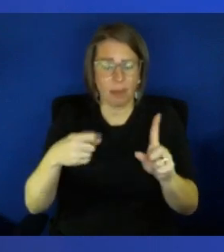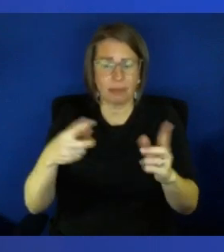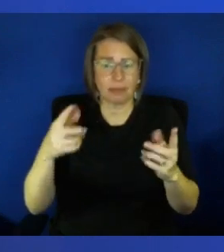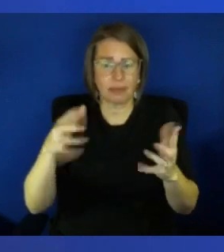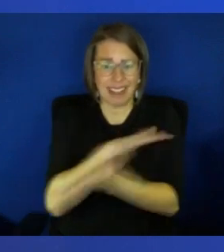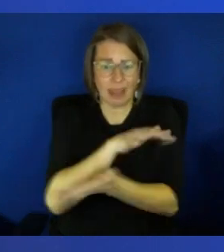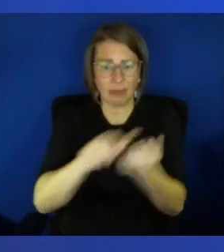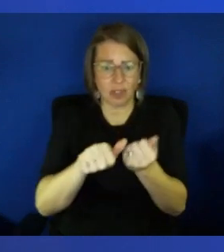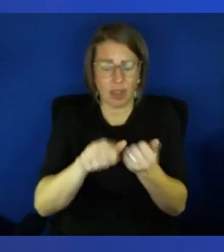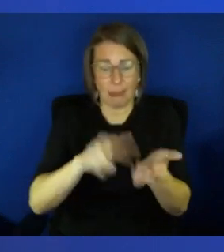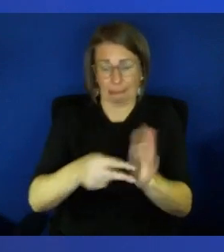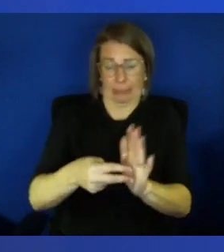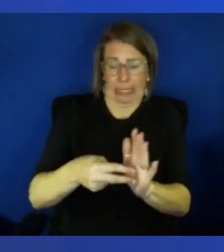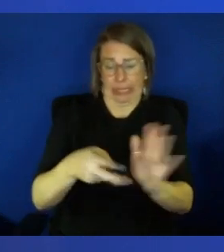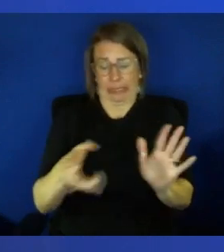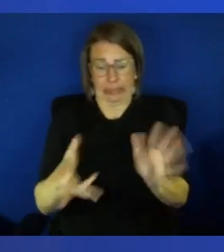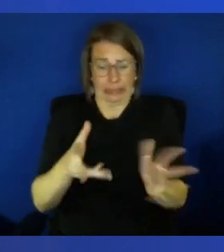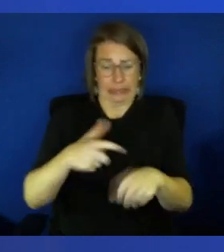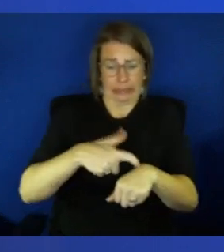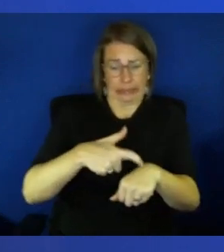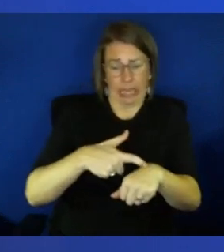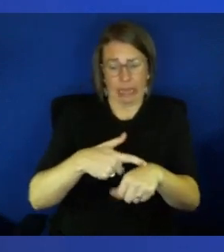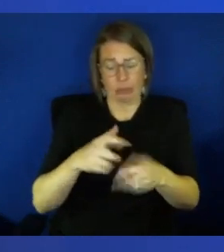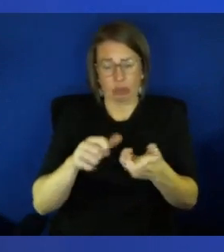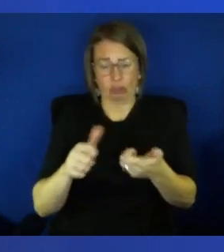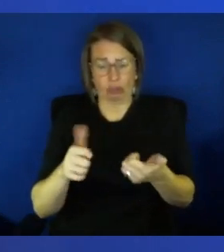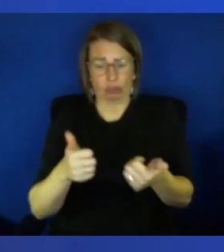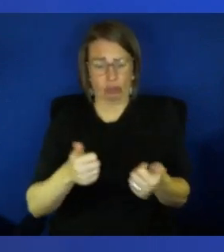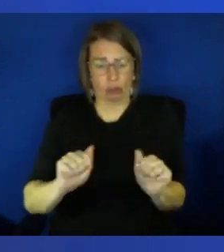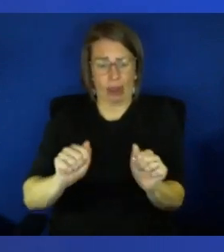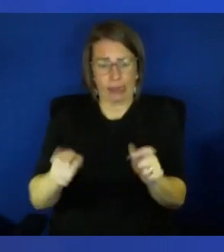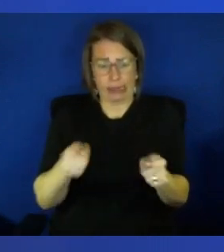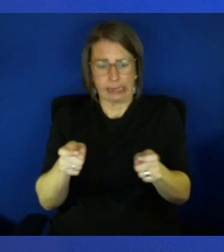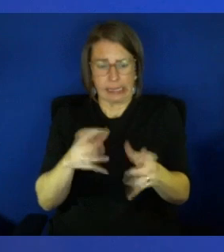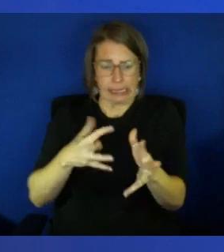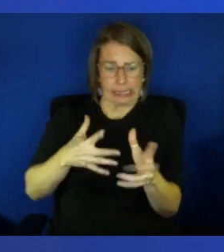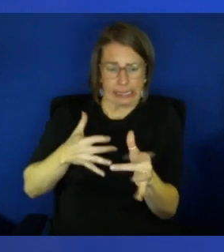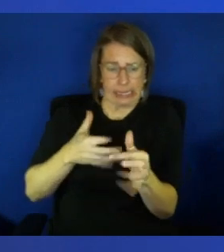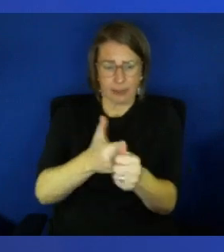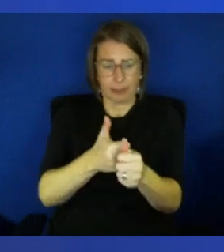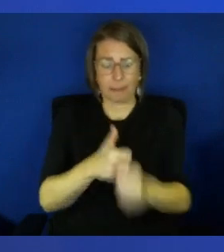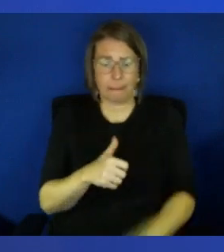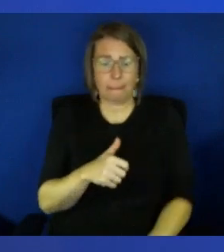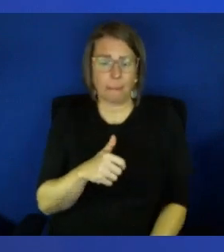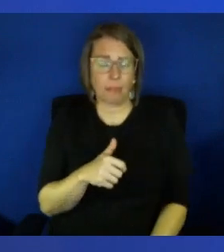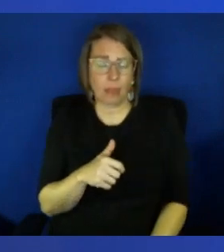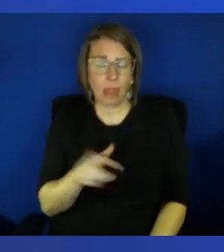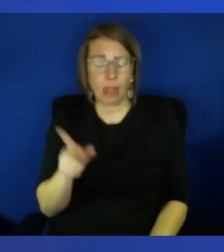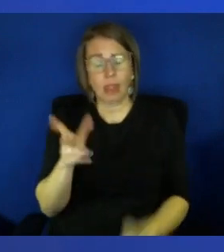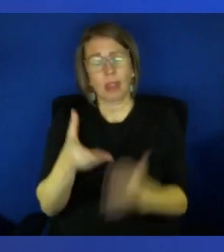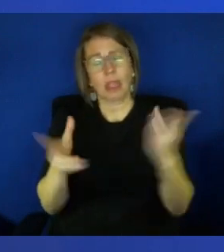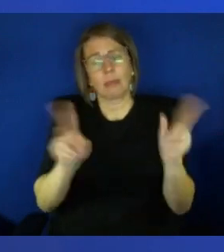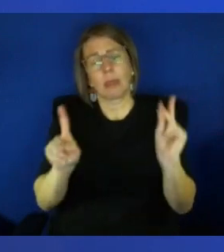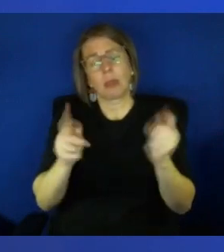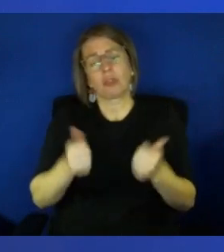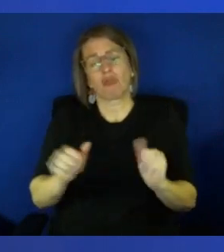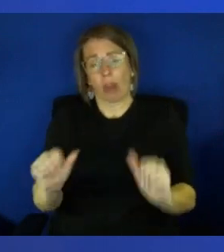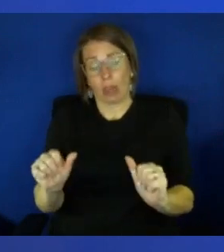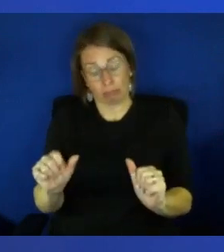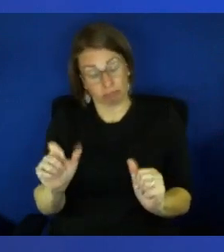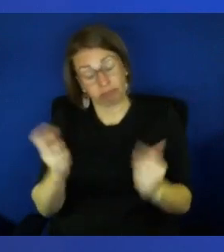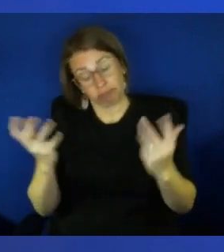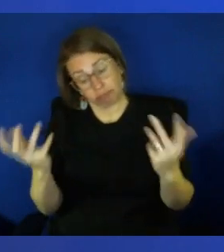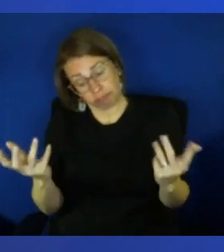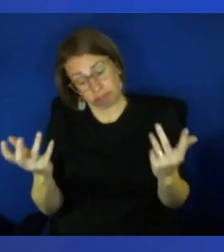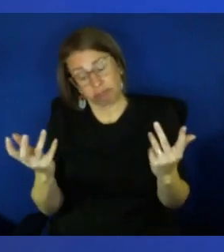reconciling that period of time where something was damaged. There are things that people are trying. Interestingly enough, in fellowship,